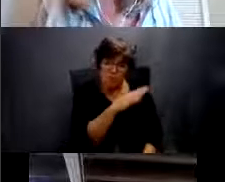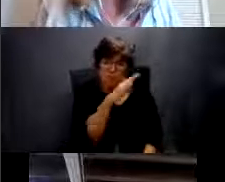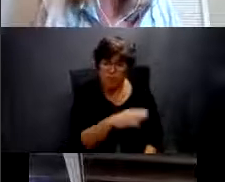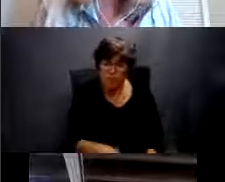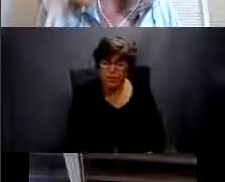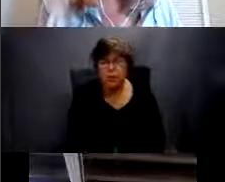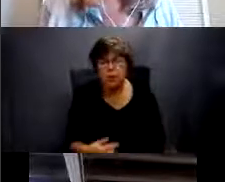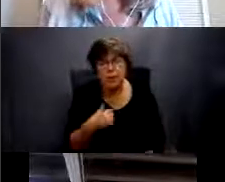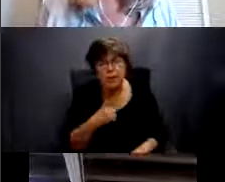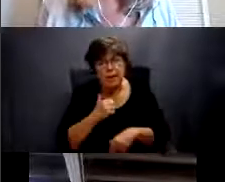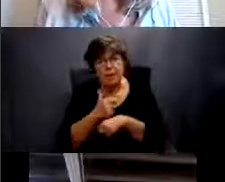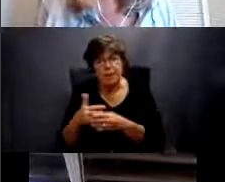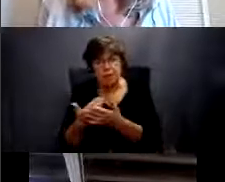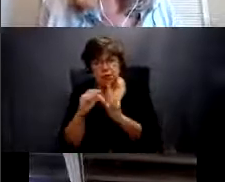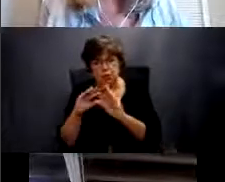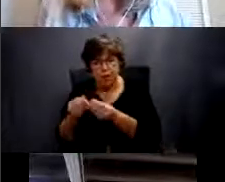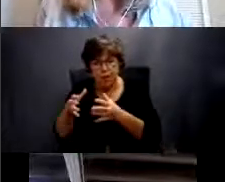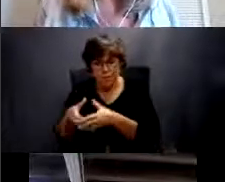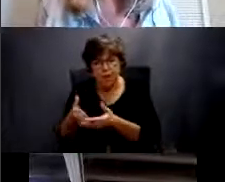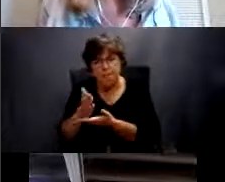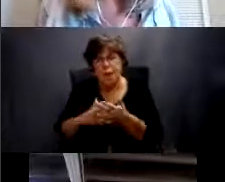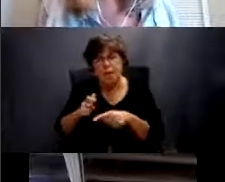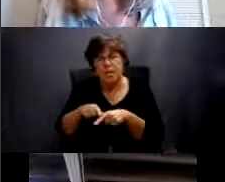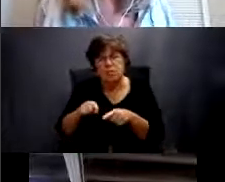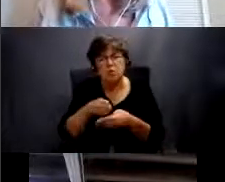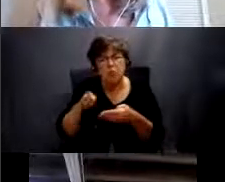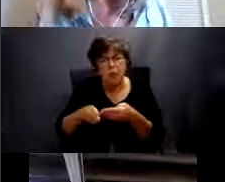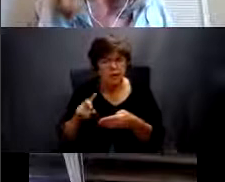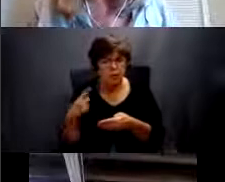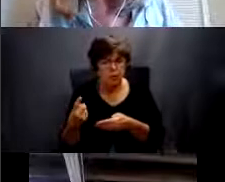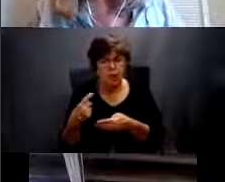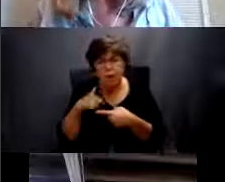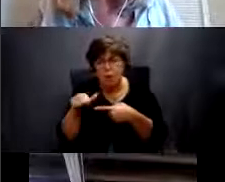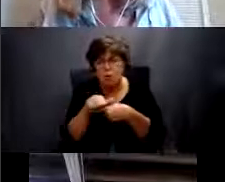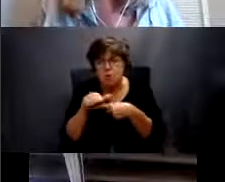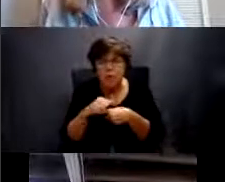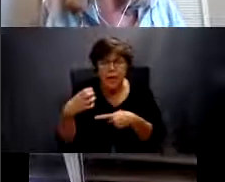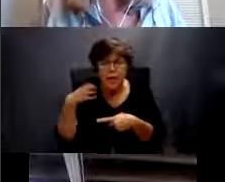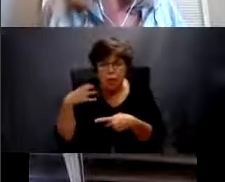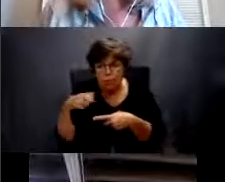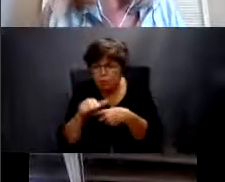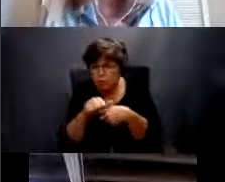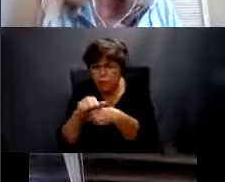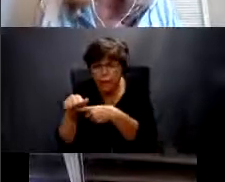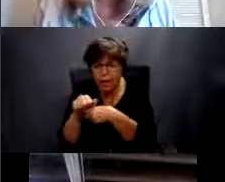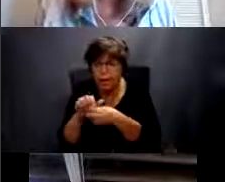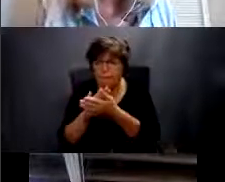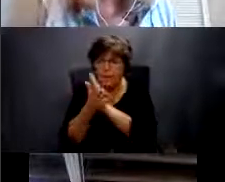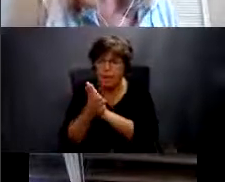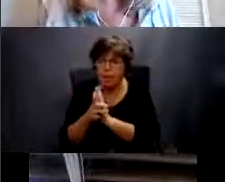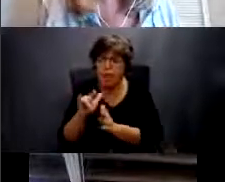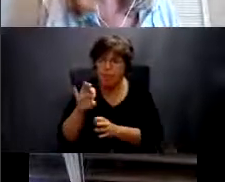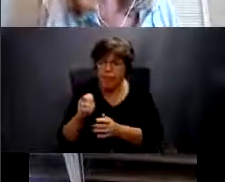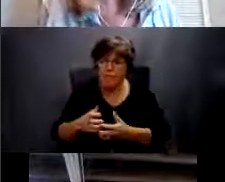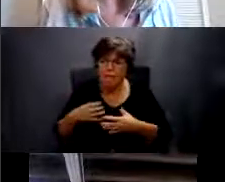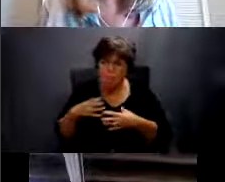So I started the organization part-time on the weekend. I was training coaches, people to become life coaches,